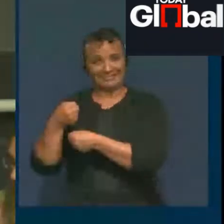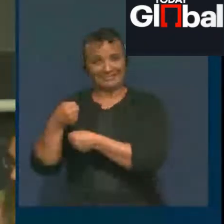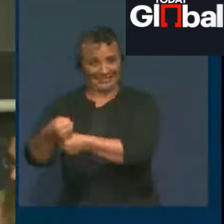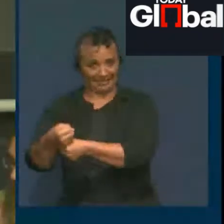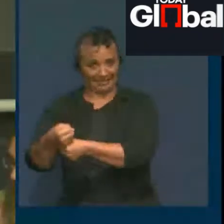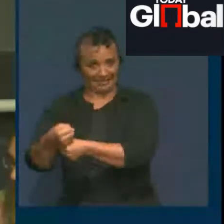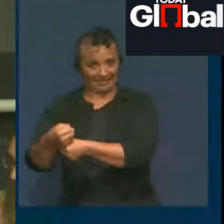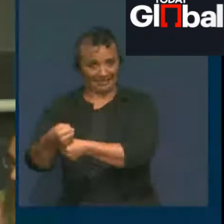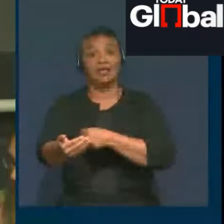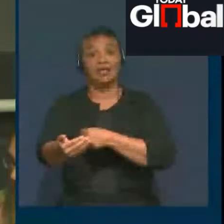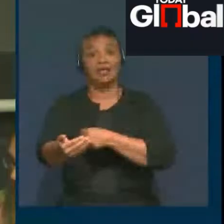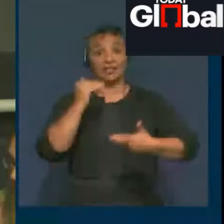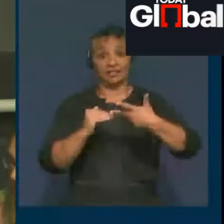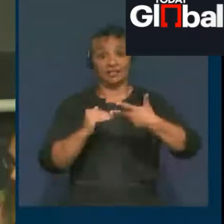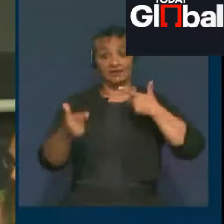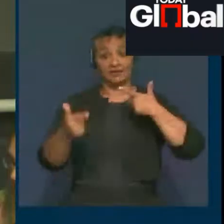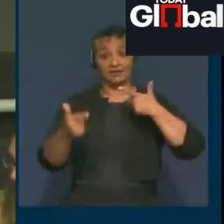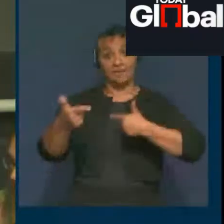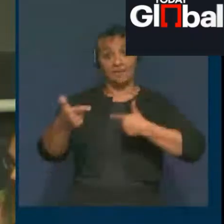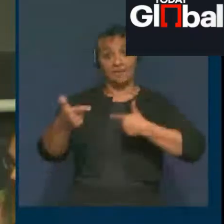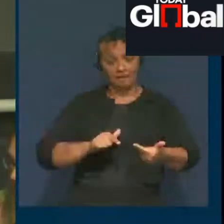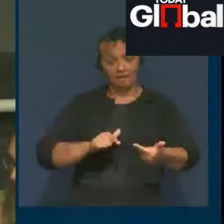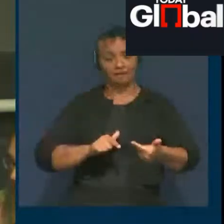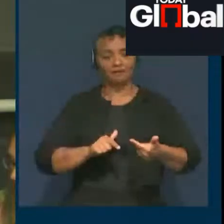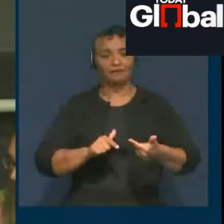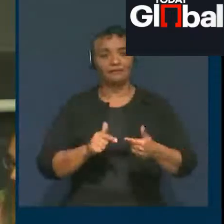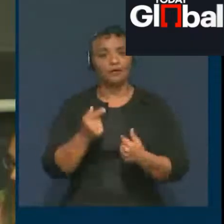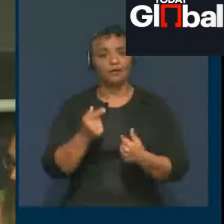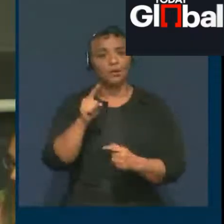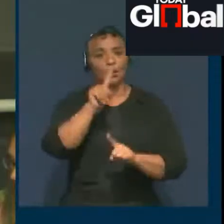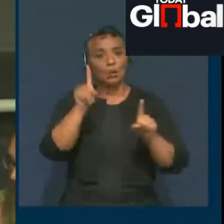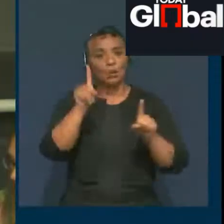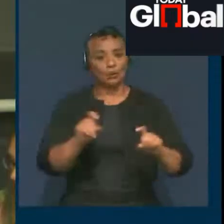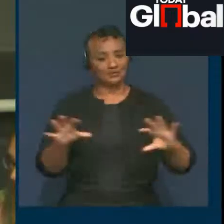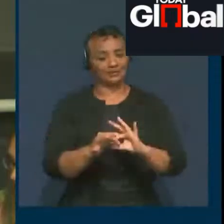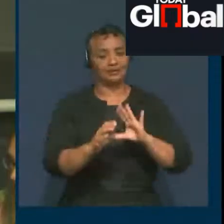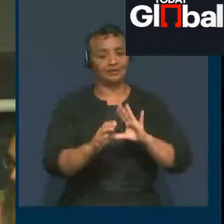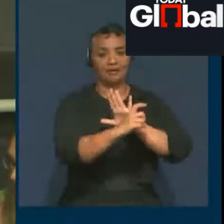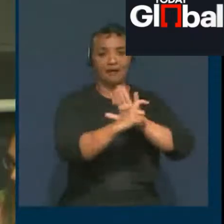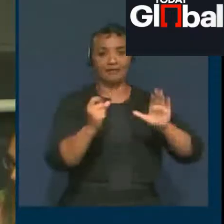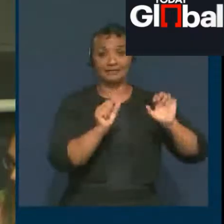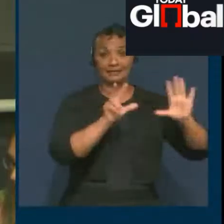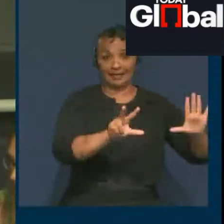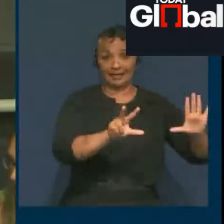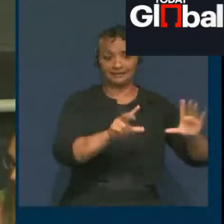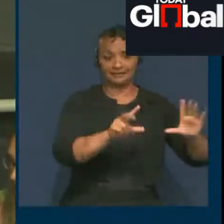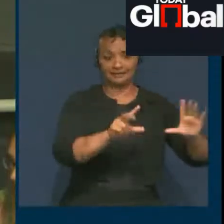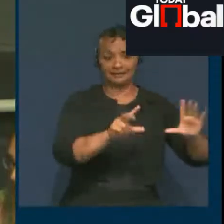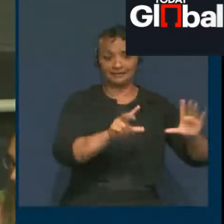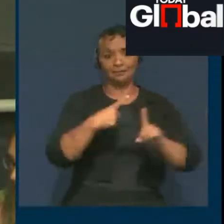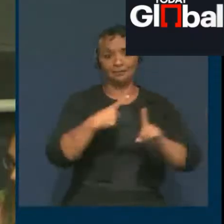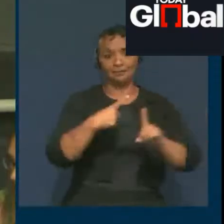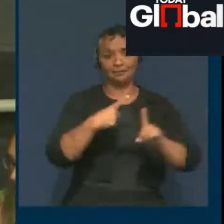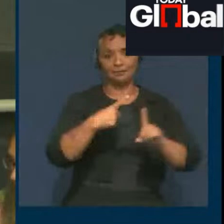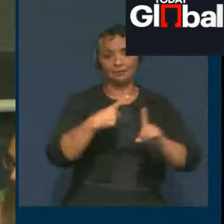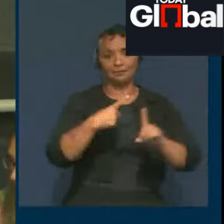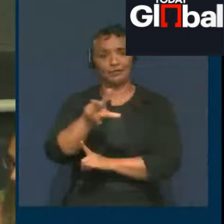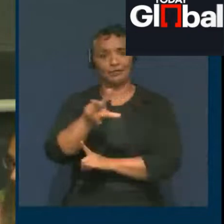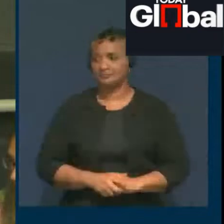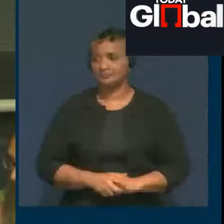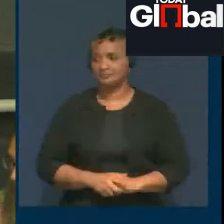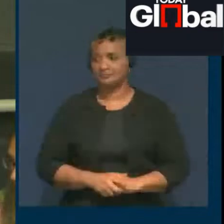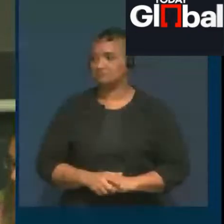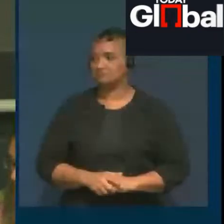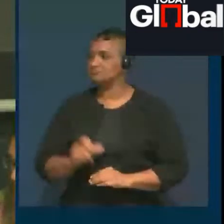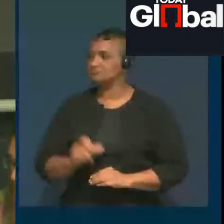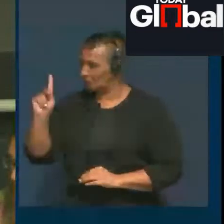we should give the question, Article 8 and 30. What you want. Yes, thank